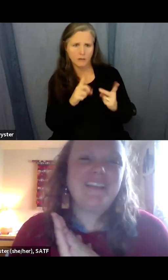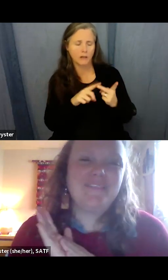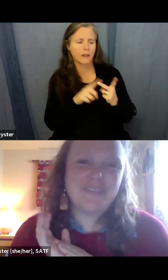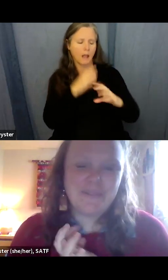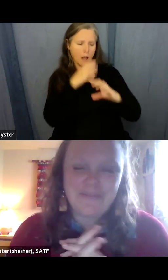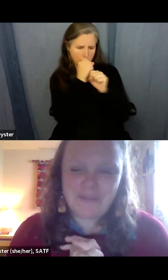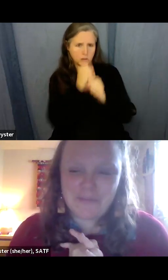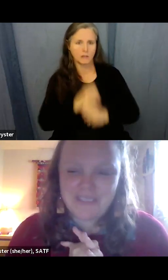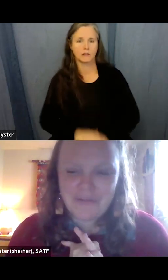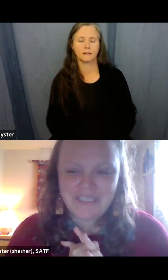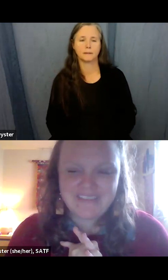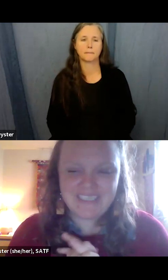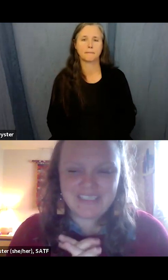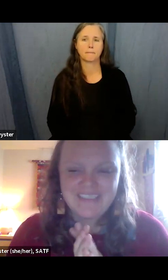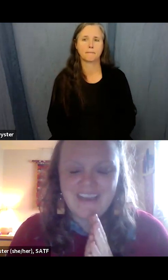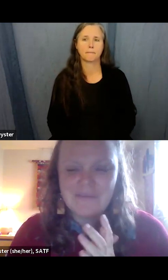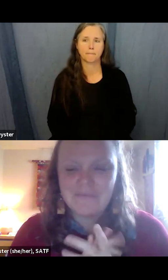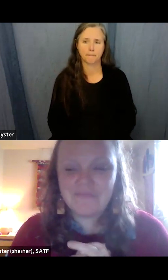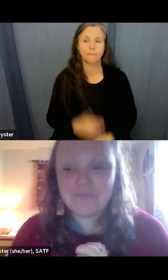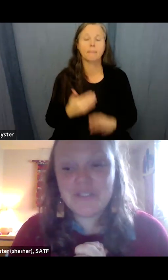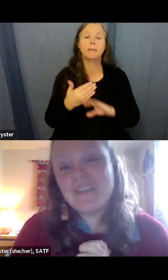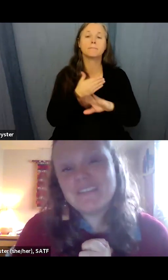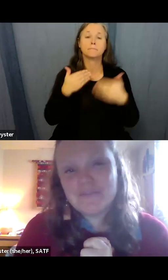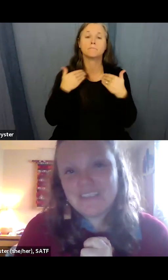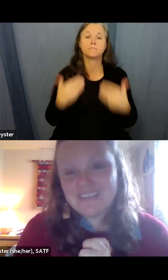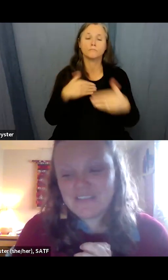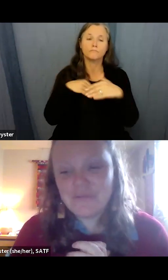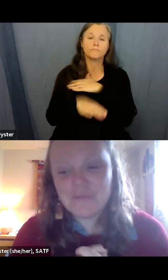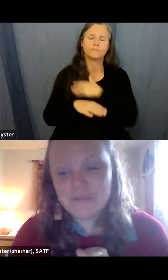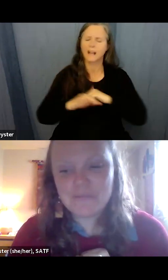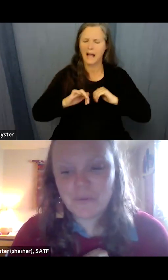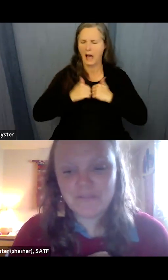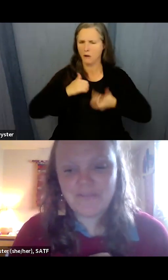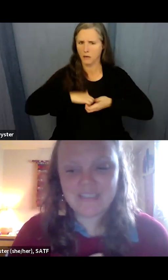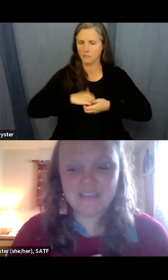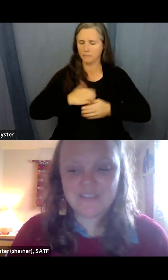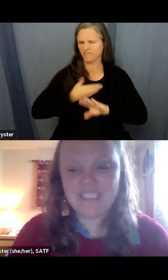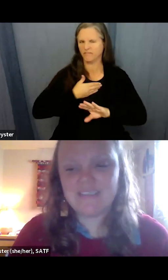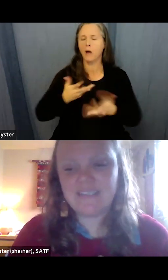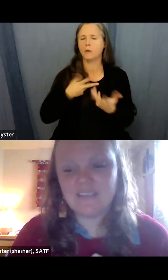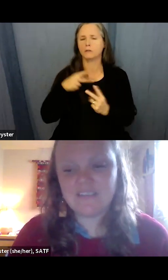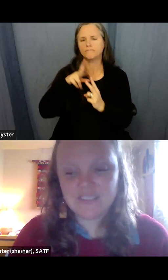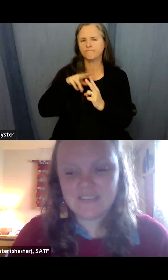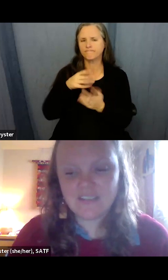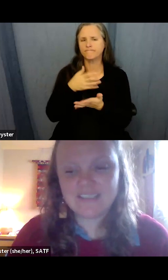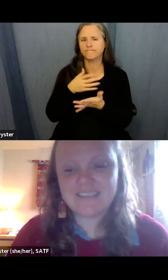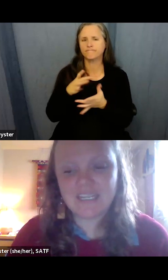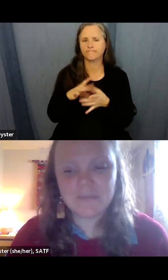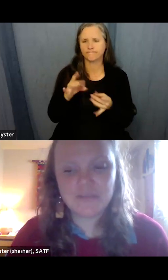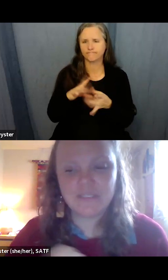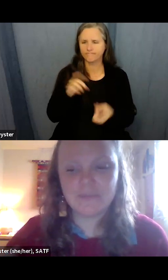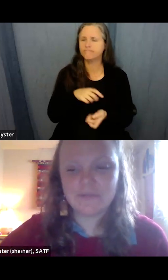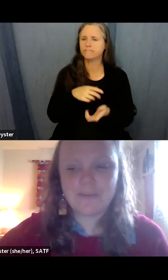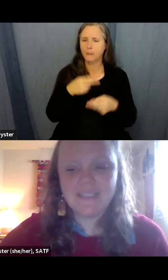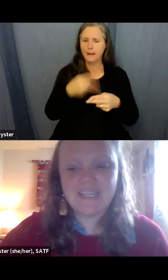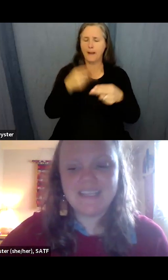And I love this quote from the World Health Organization. From 2001, this says, two of the most important factors for teens seeking services are the desire to